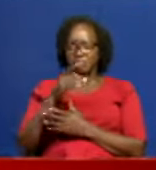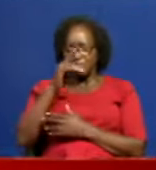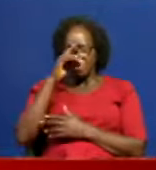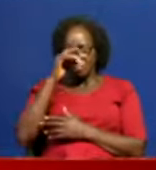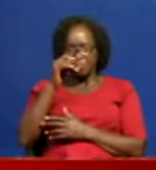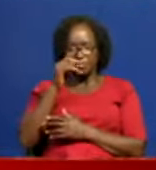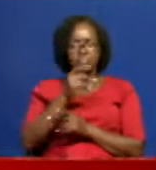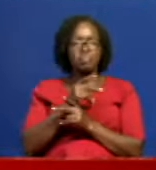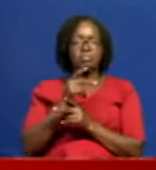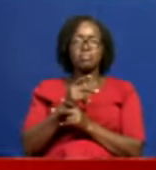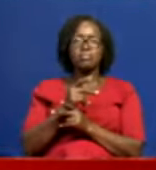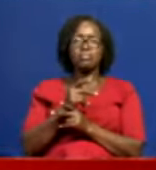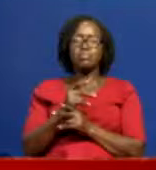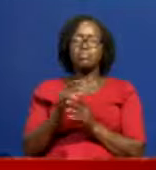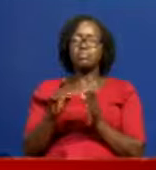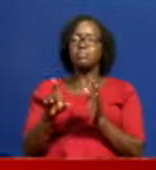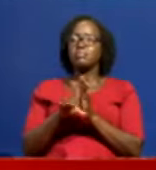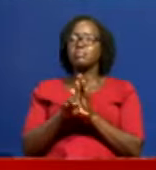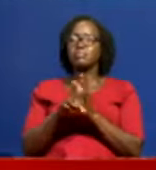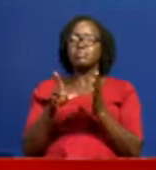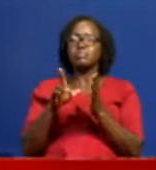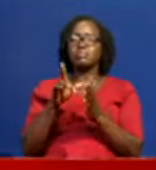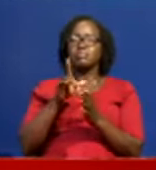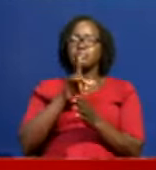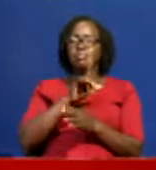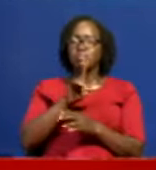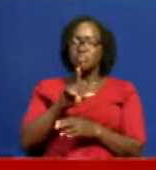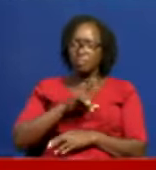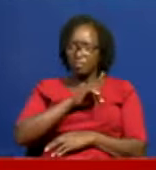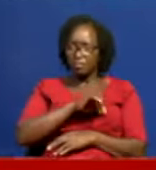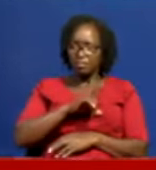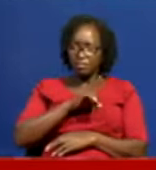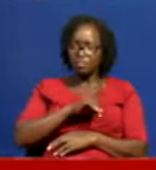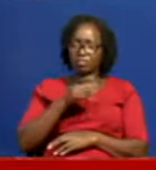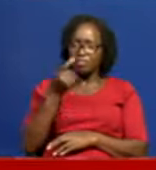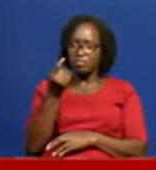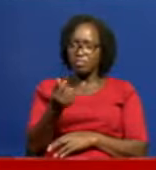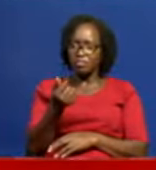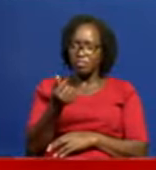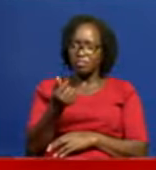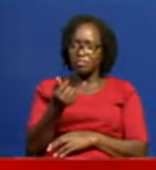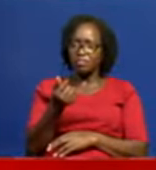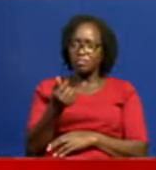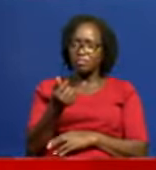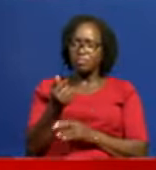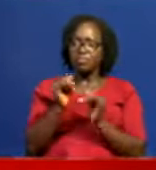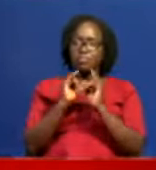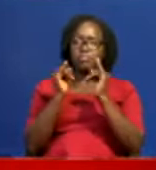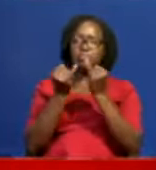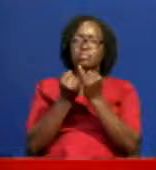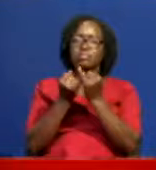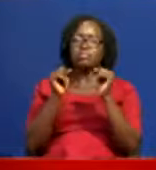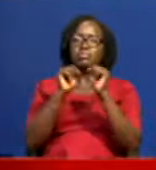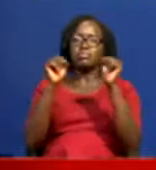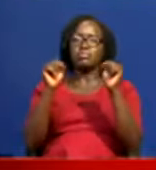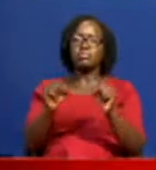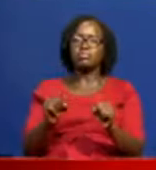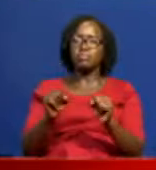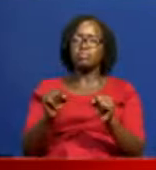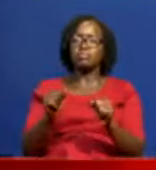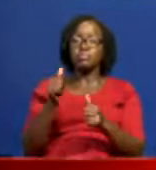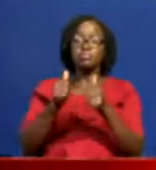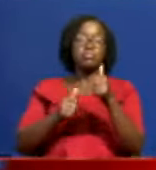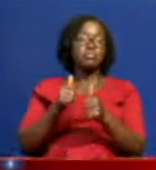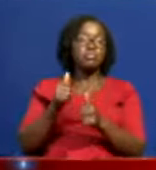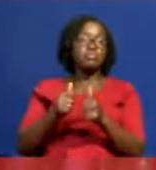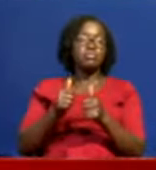preserve the illegitimate privileges of a few. And a resultant institutional system in which